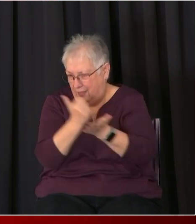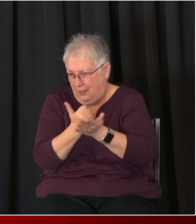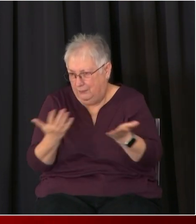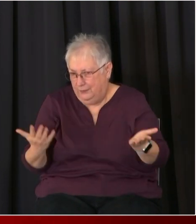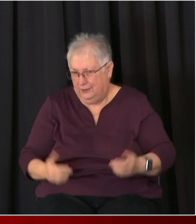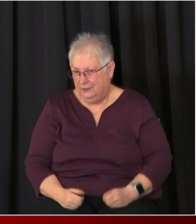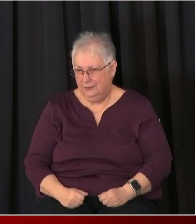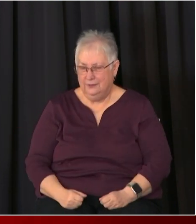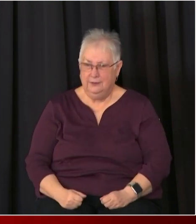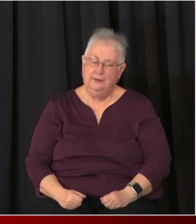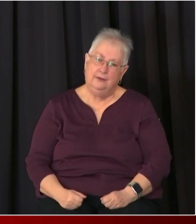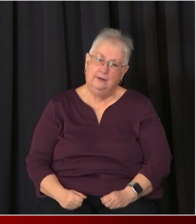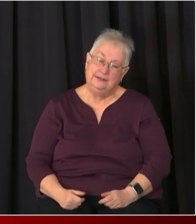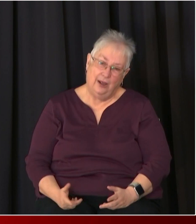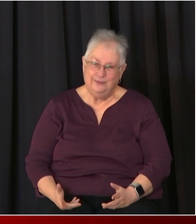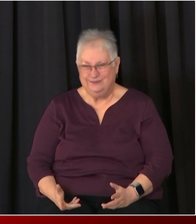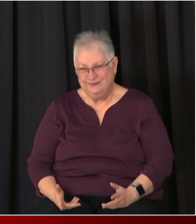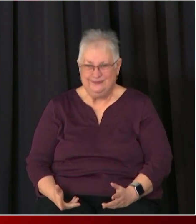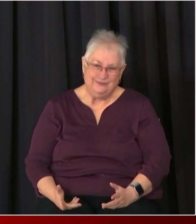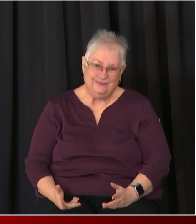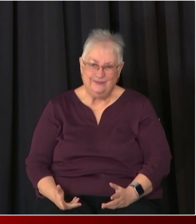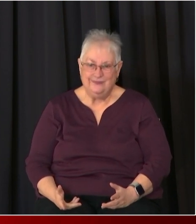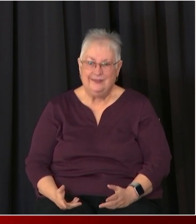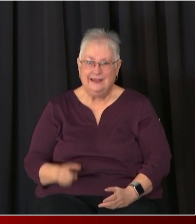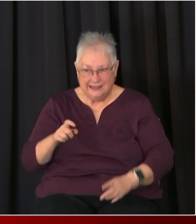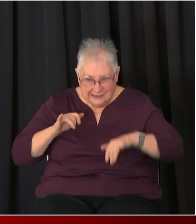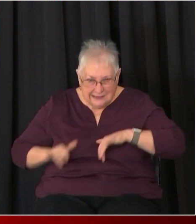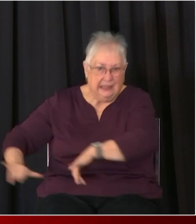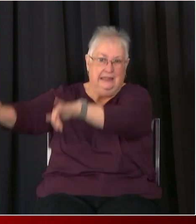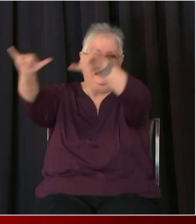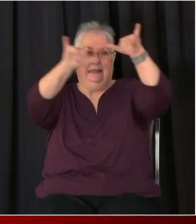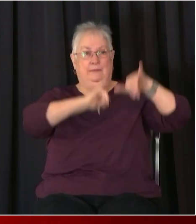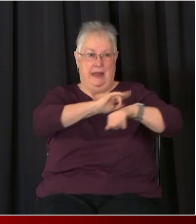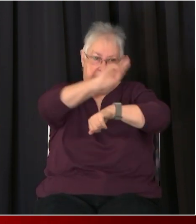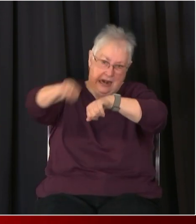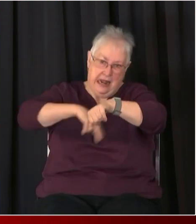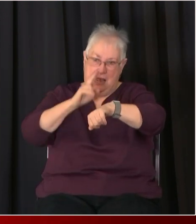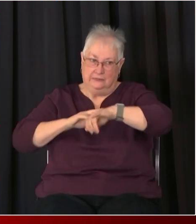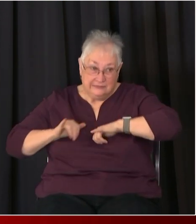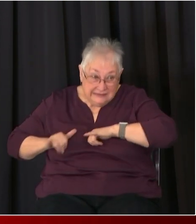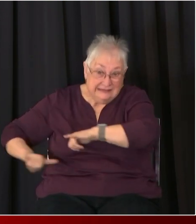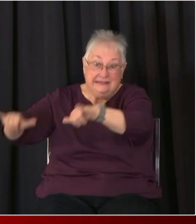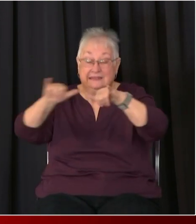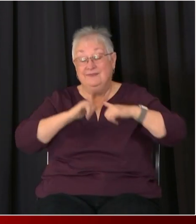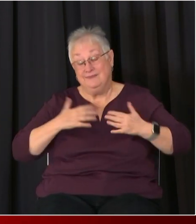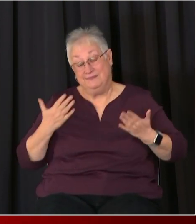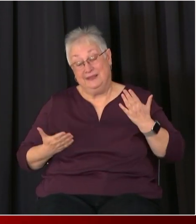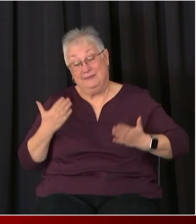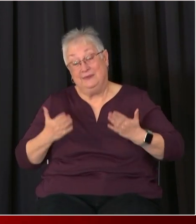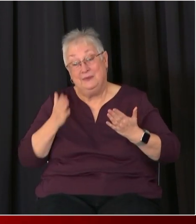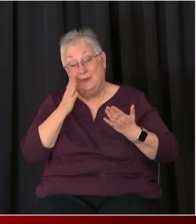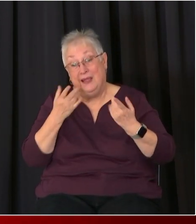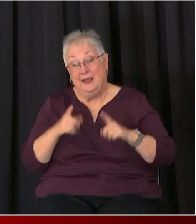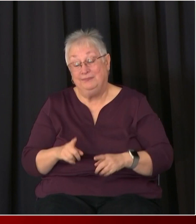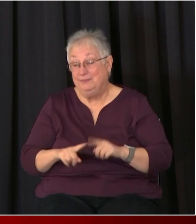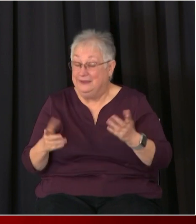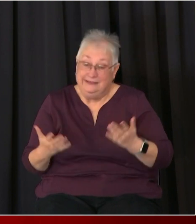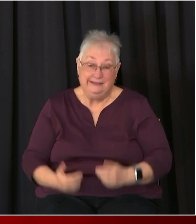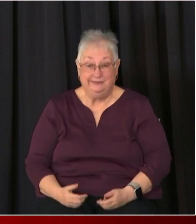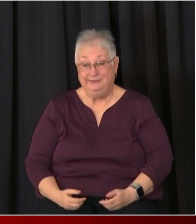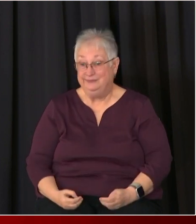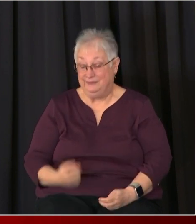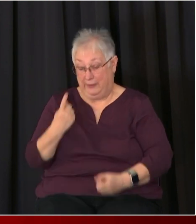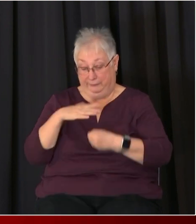is what will keep us safe without a national mandate to do the same. And a quick follow on